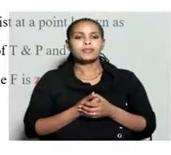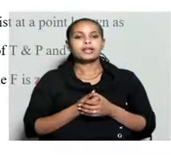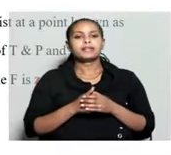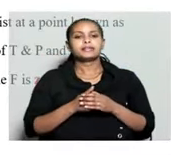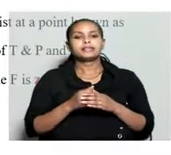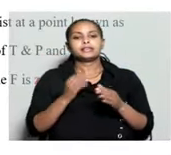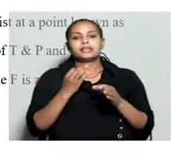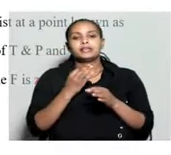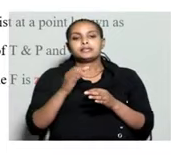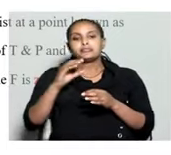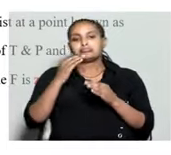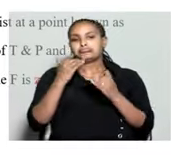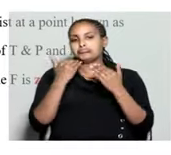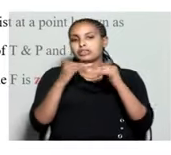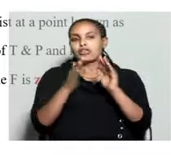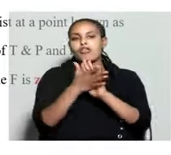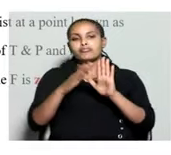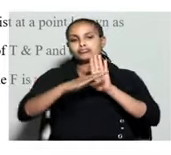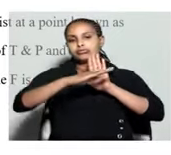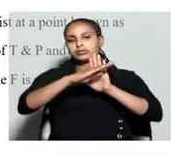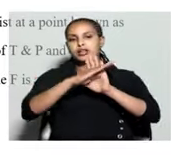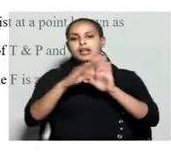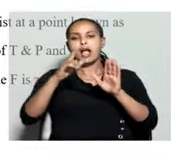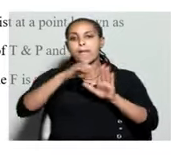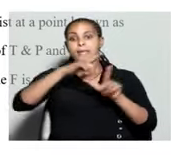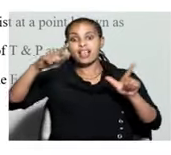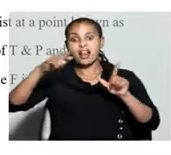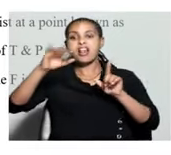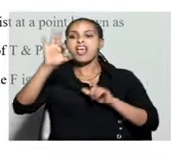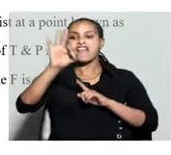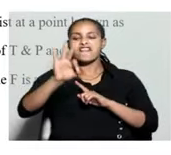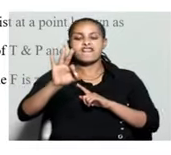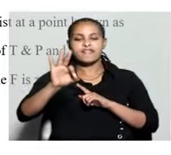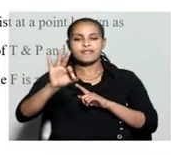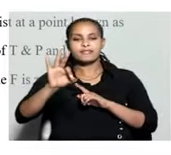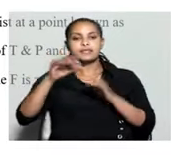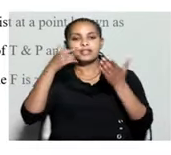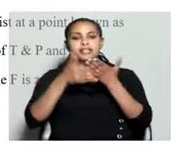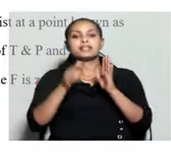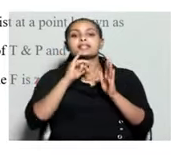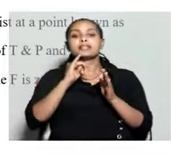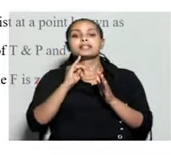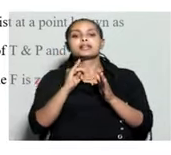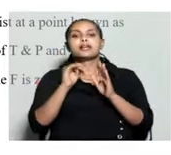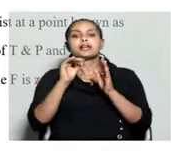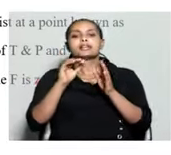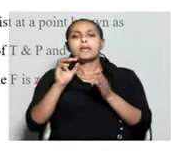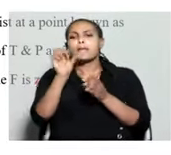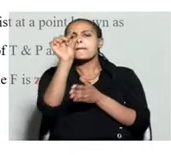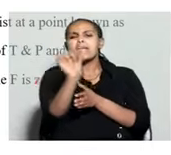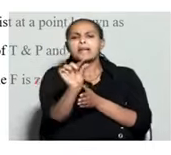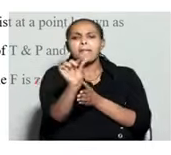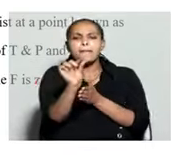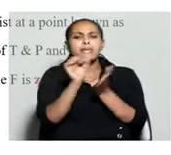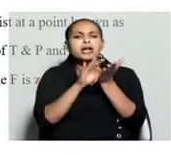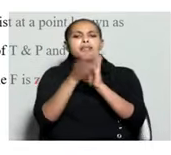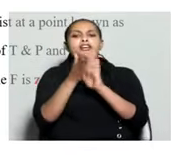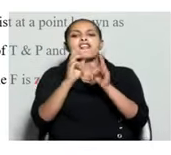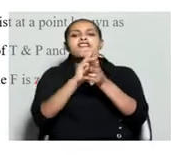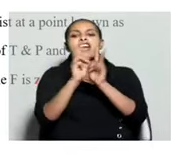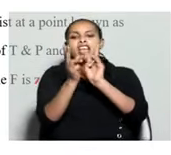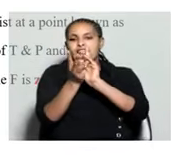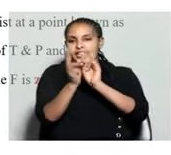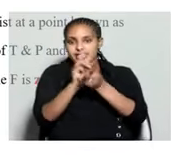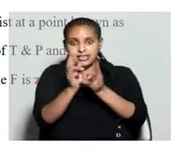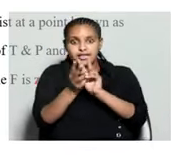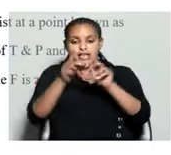Degree of freedom denoted by capital F. This is the minimum number of